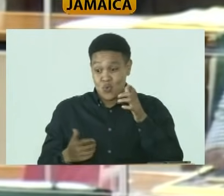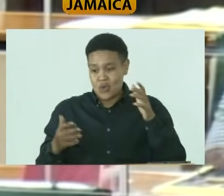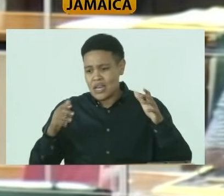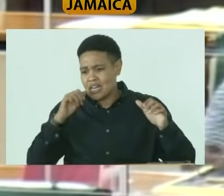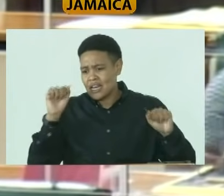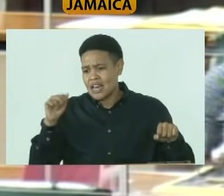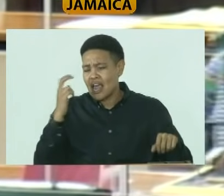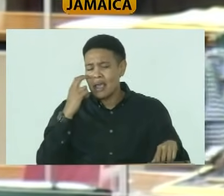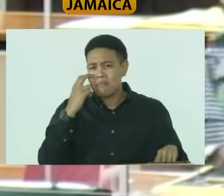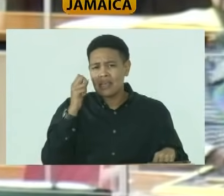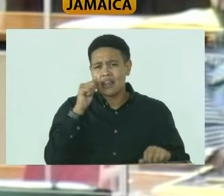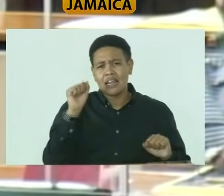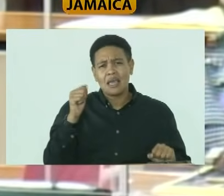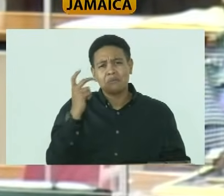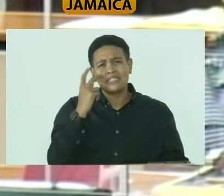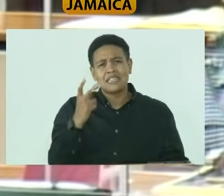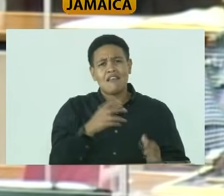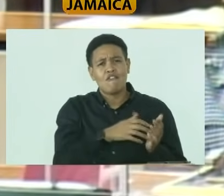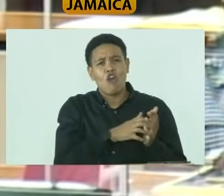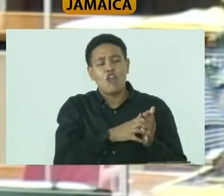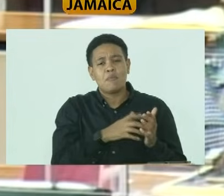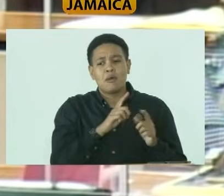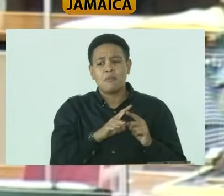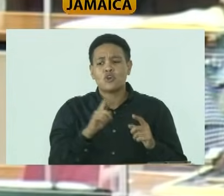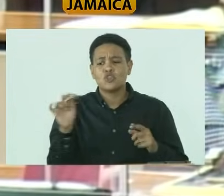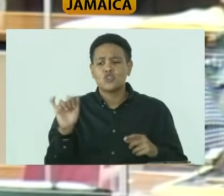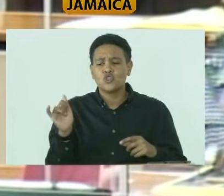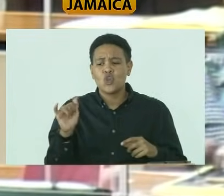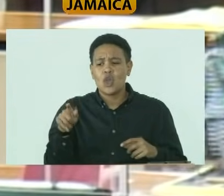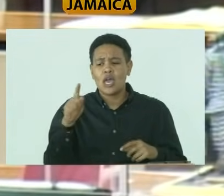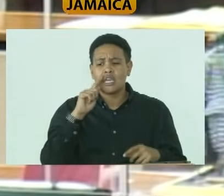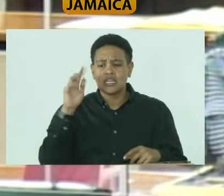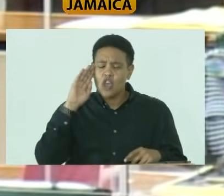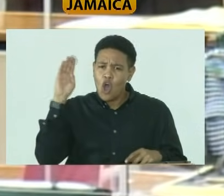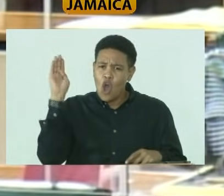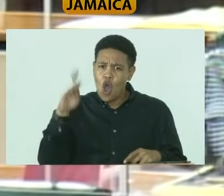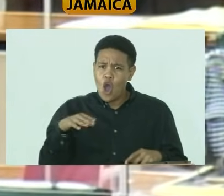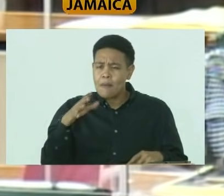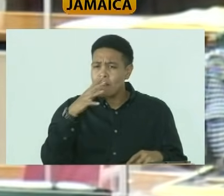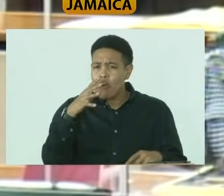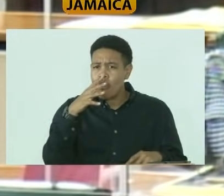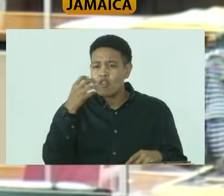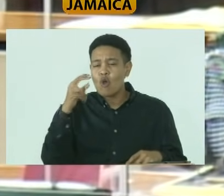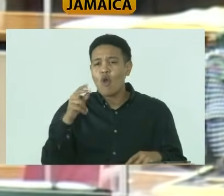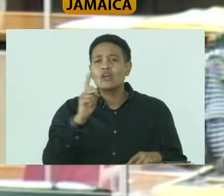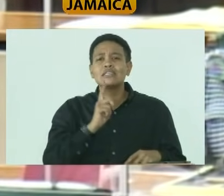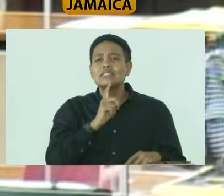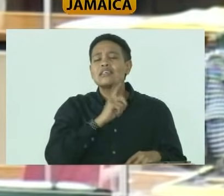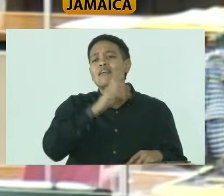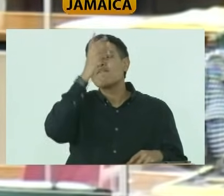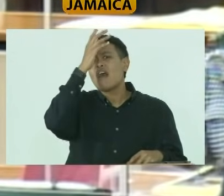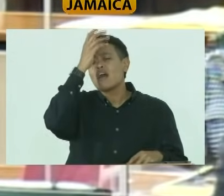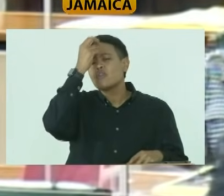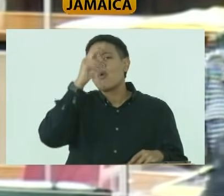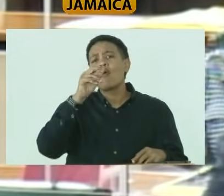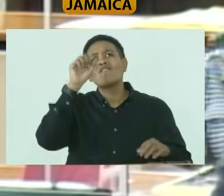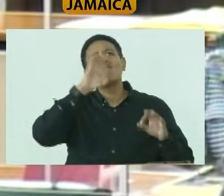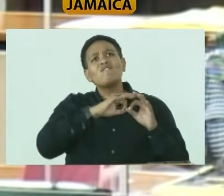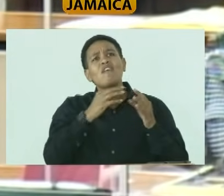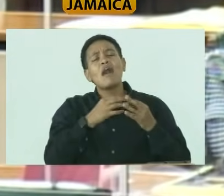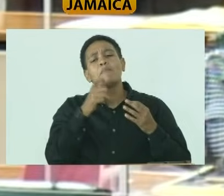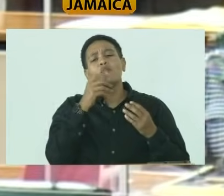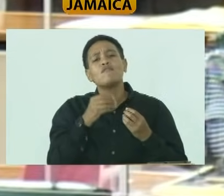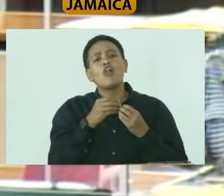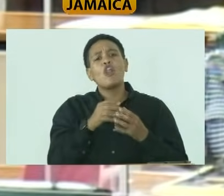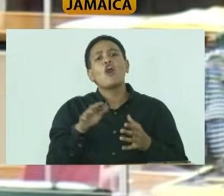is blind and unable to see, vulnerable, but so too is every single mother or single father or family who has lost